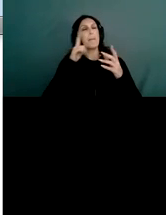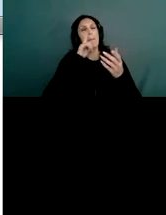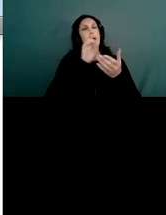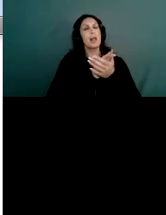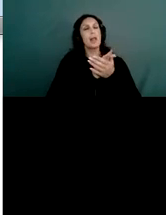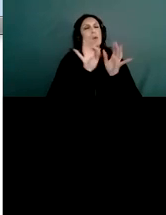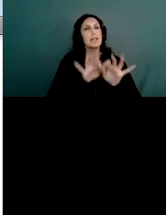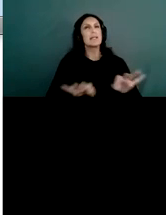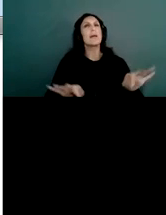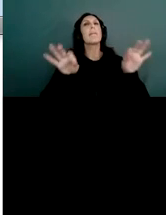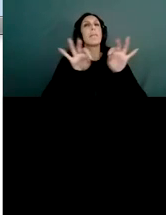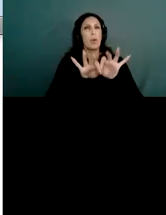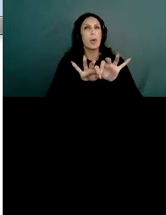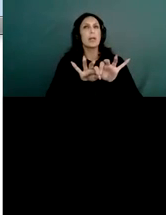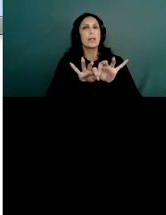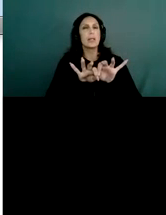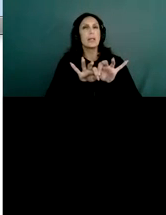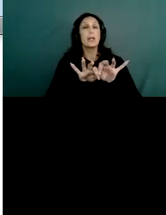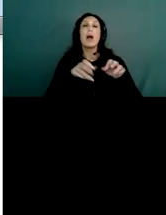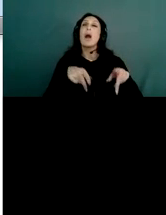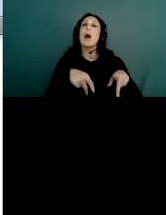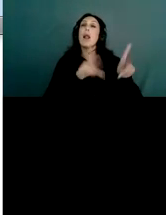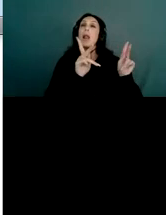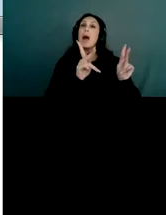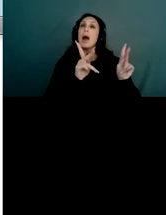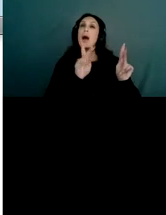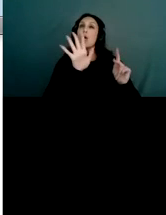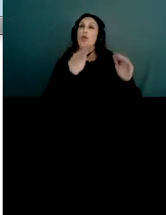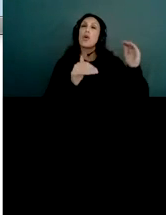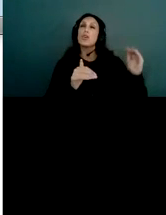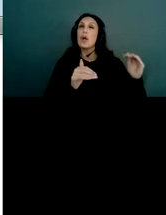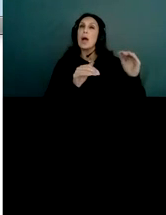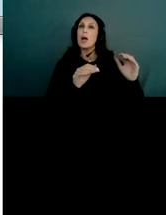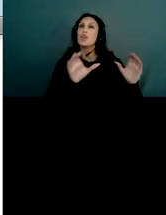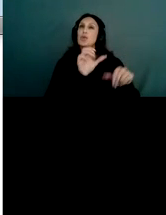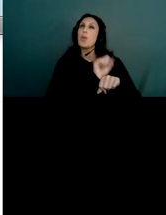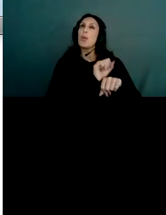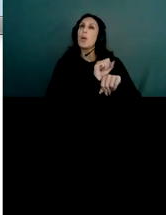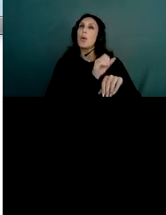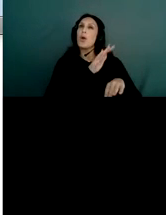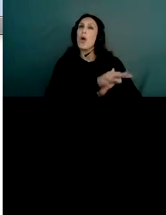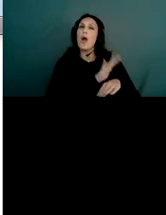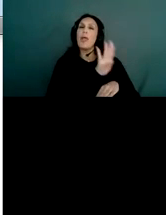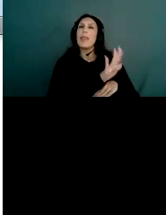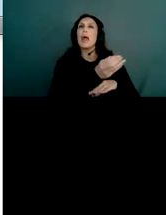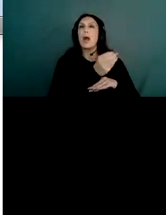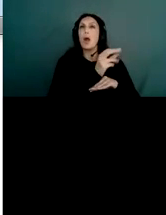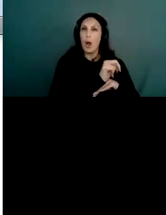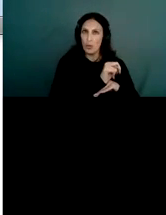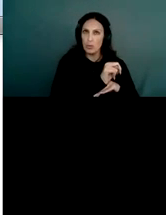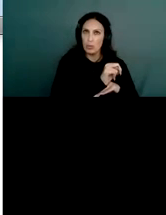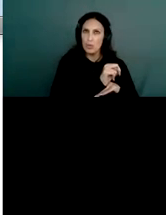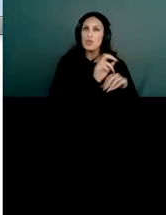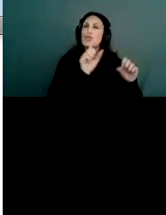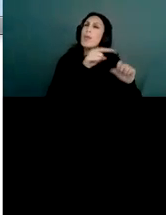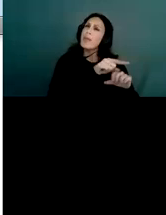to do the work on their own to make sure that the program adapts to your child's level of ability. Otherwise,